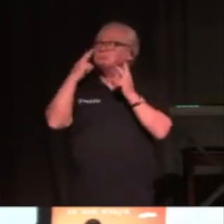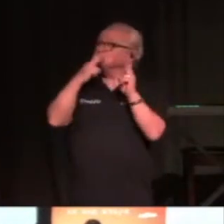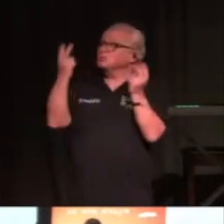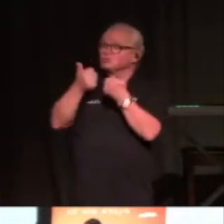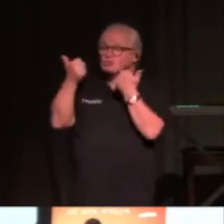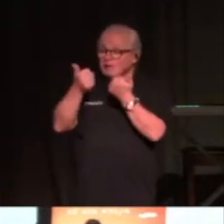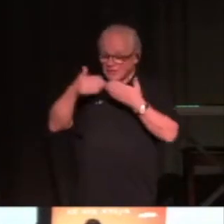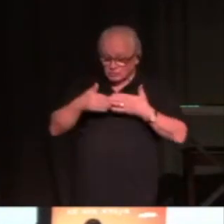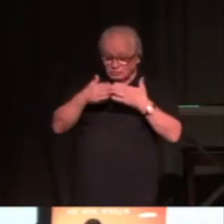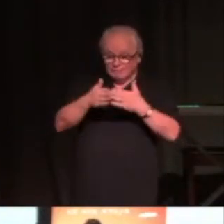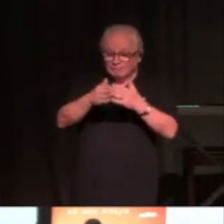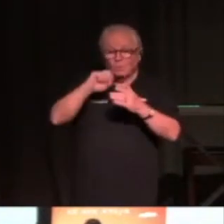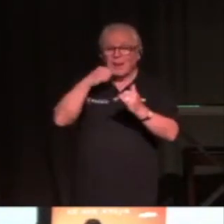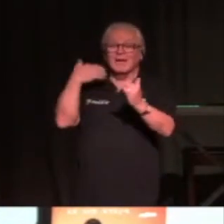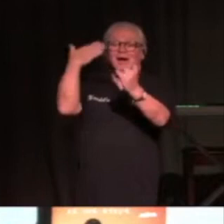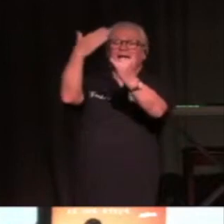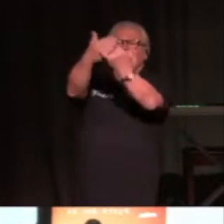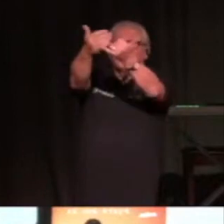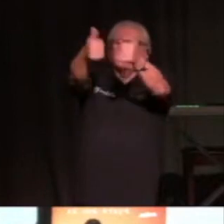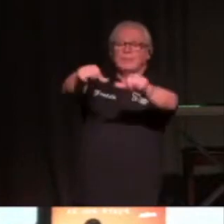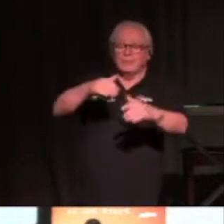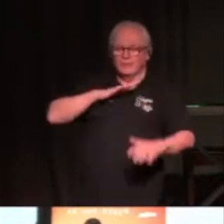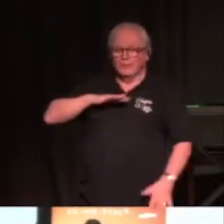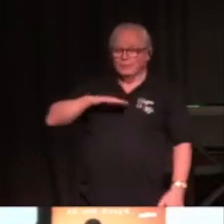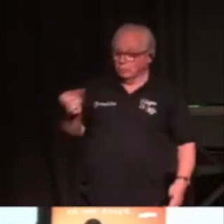This ship will make it. We're okay.